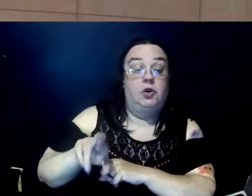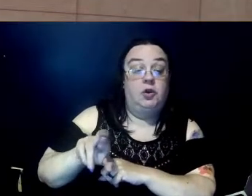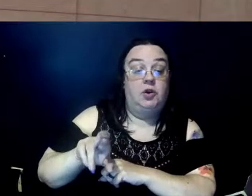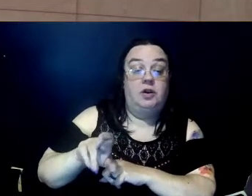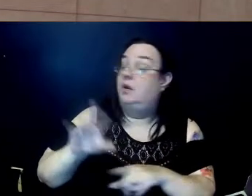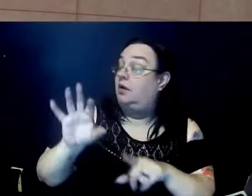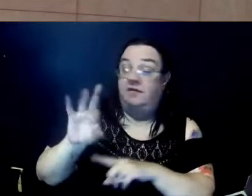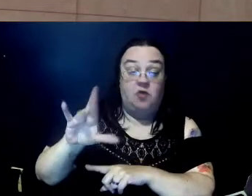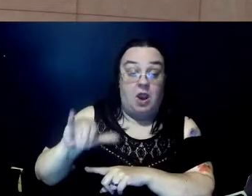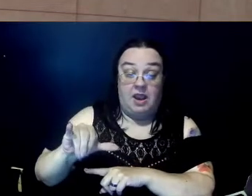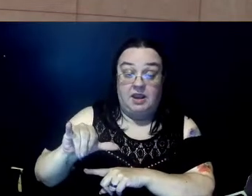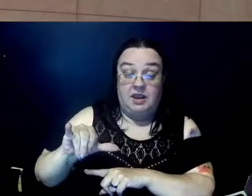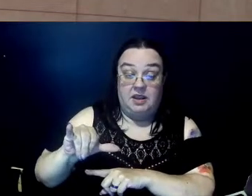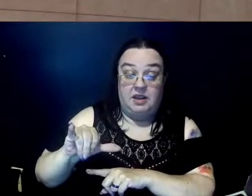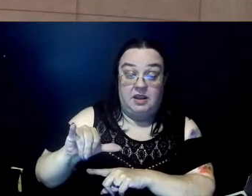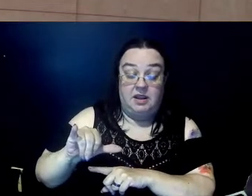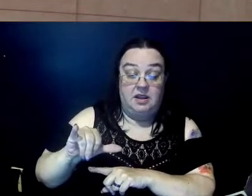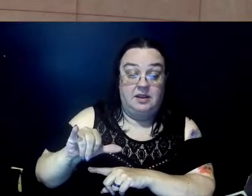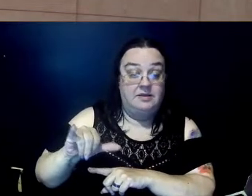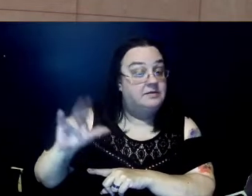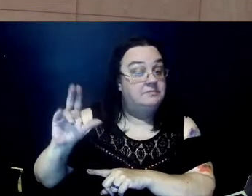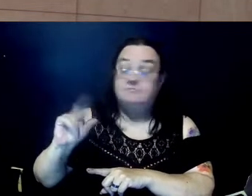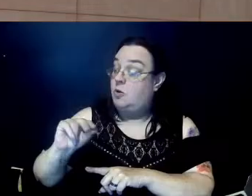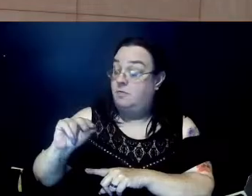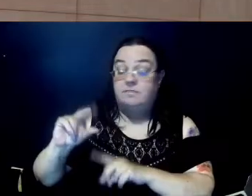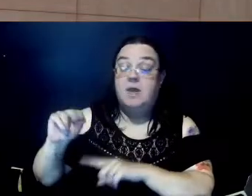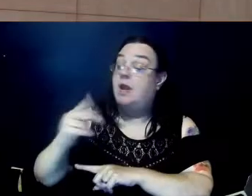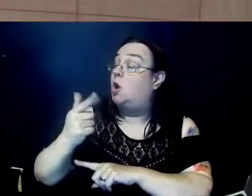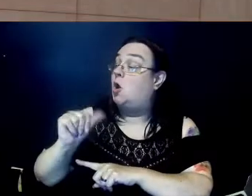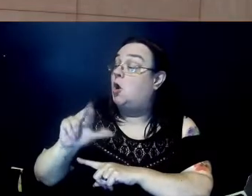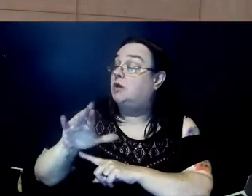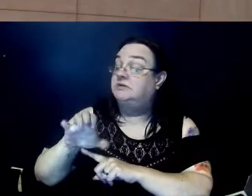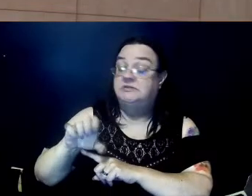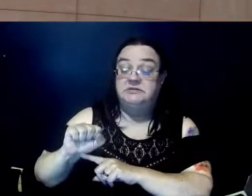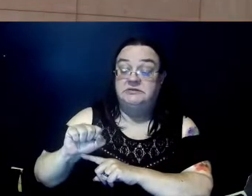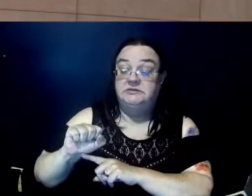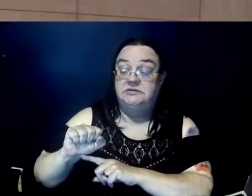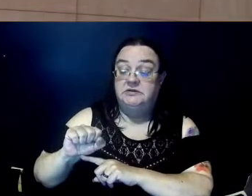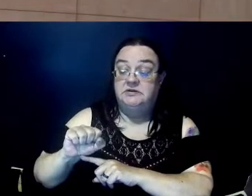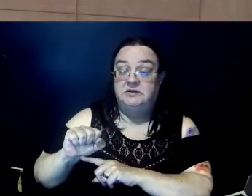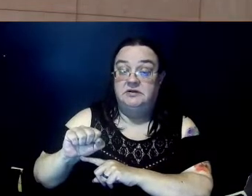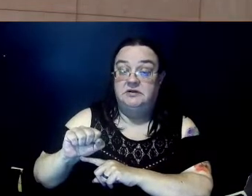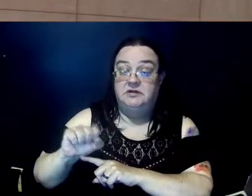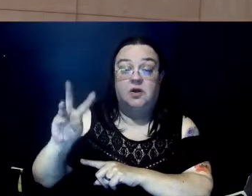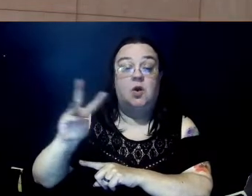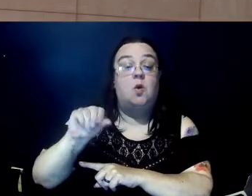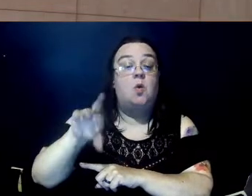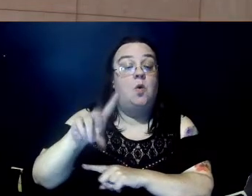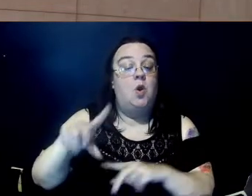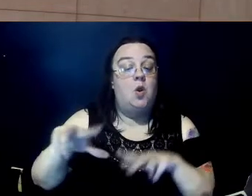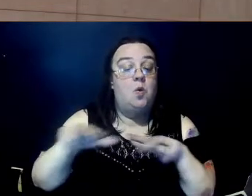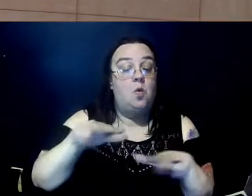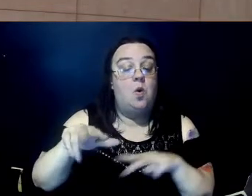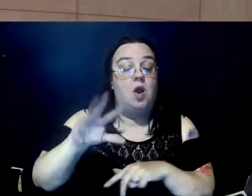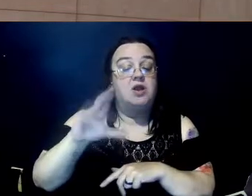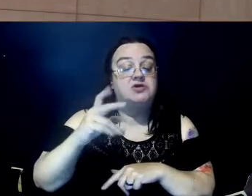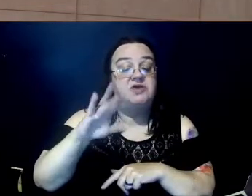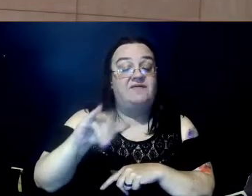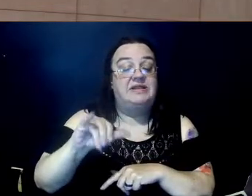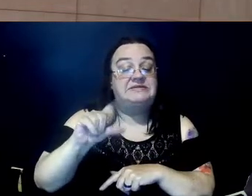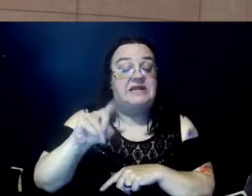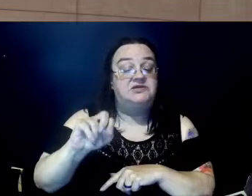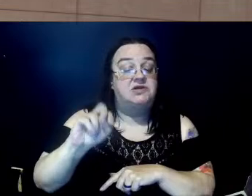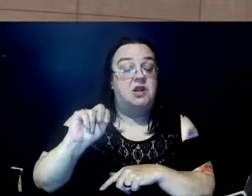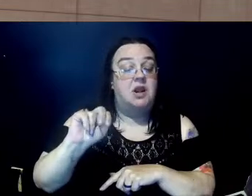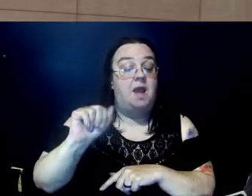Fry? No. Mr. Garces. War Walk at Cheverly Station Apartments, April 24th at 5.